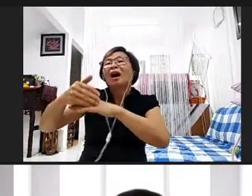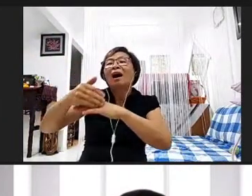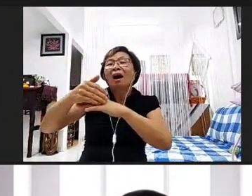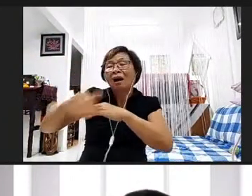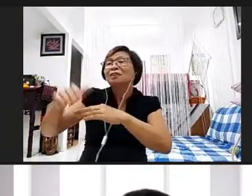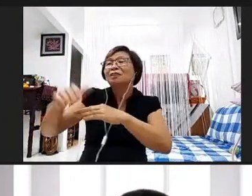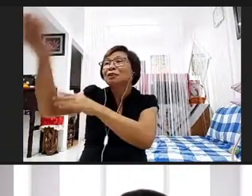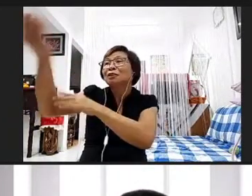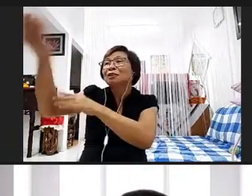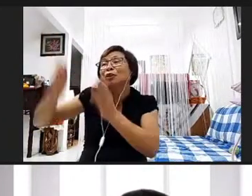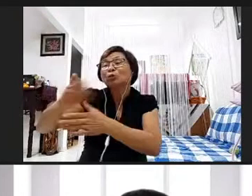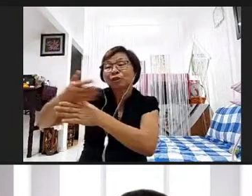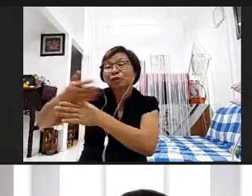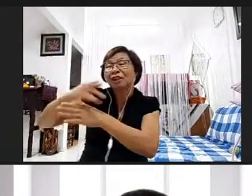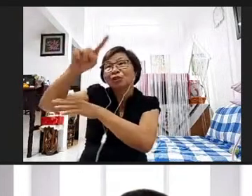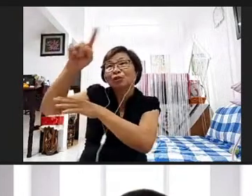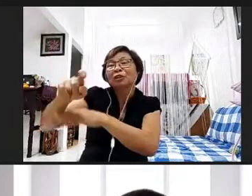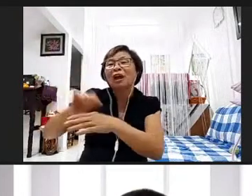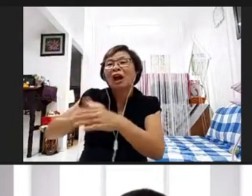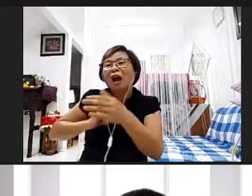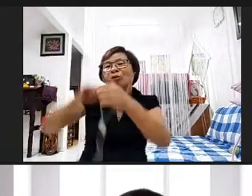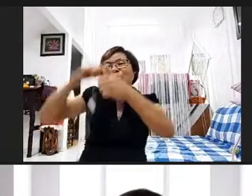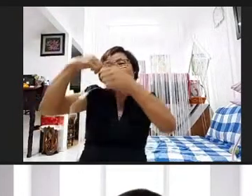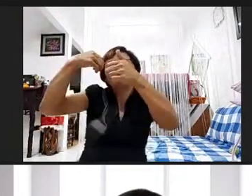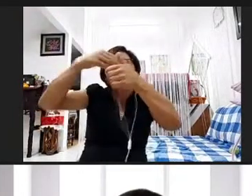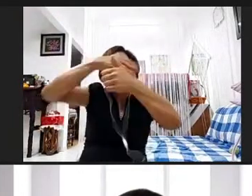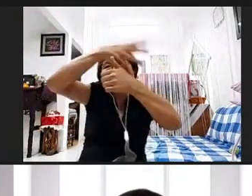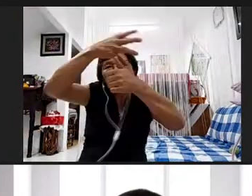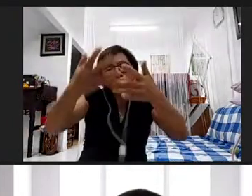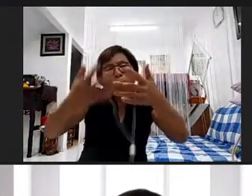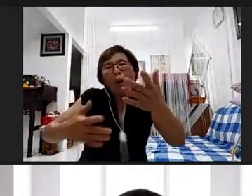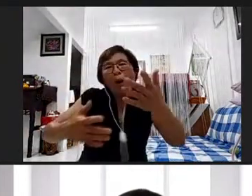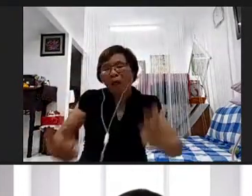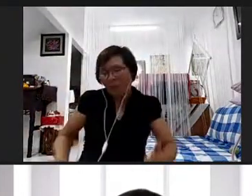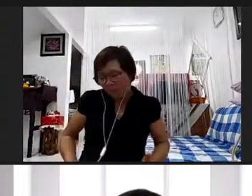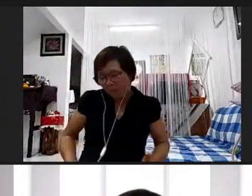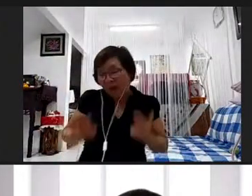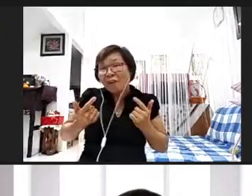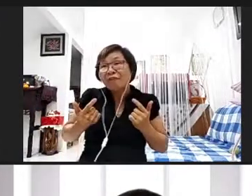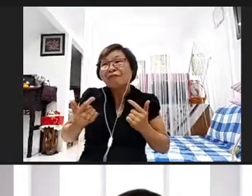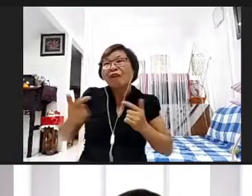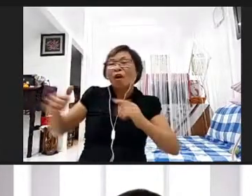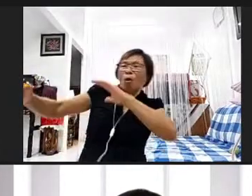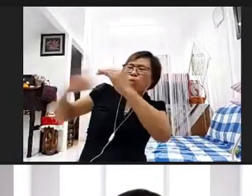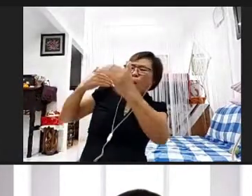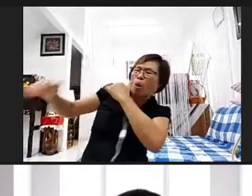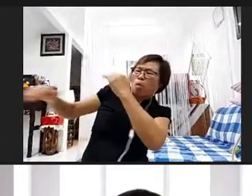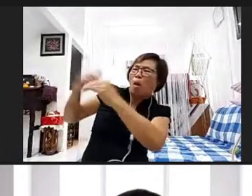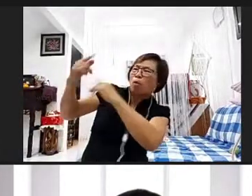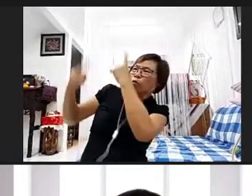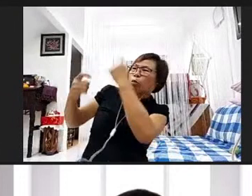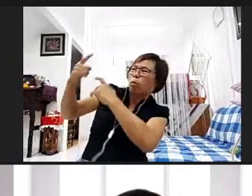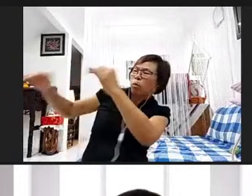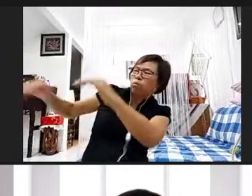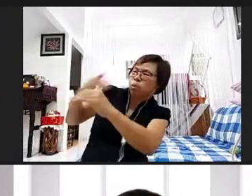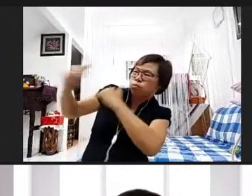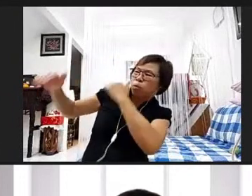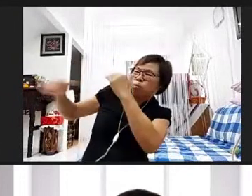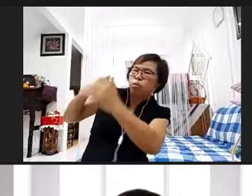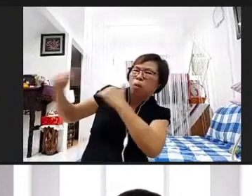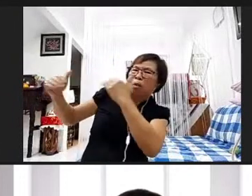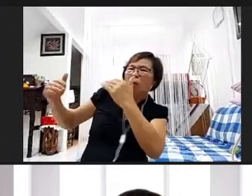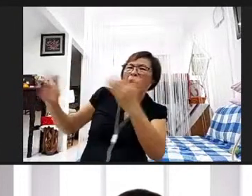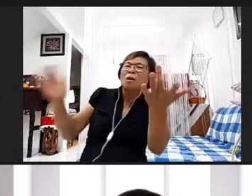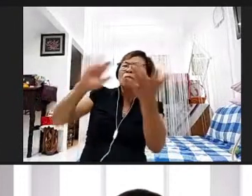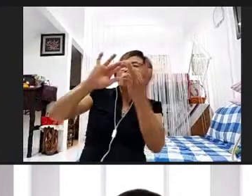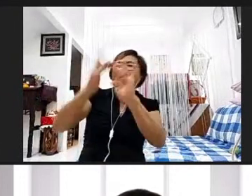guys, what I'll do is that I will go through all the incoming live question, and if it's interrelated, I will immediately connect